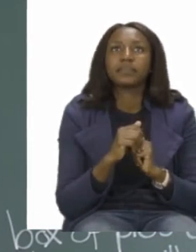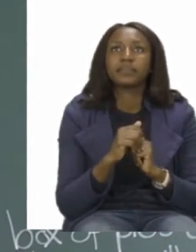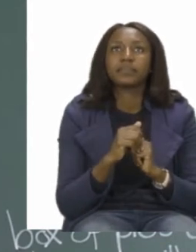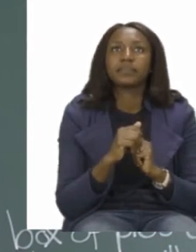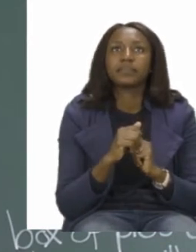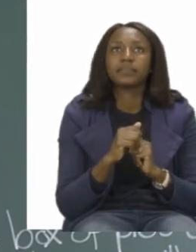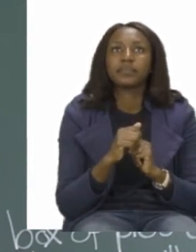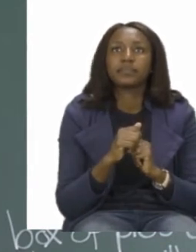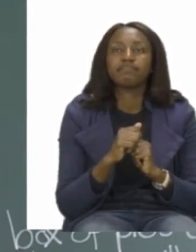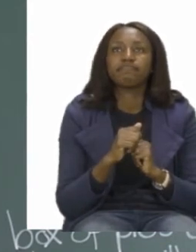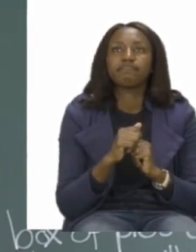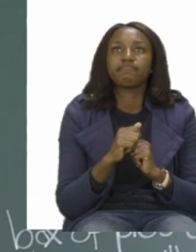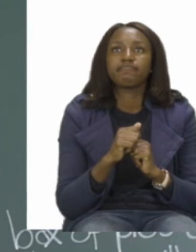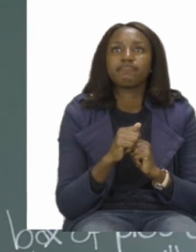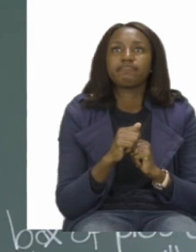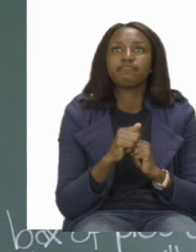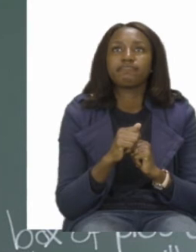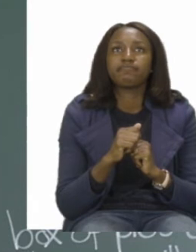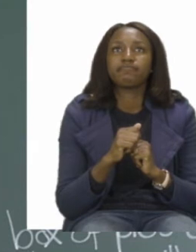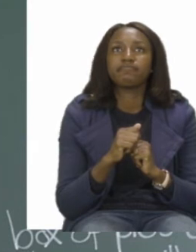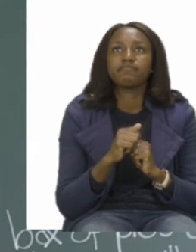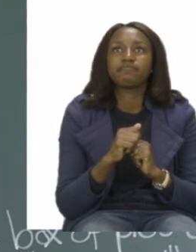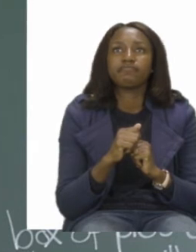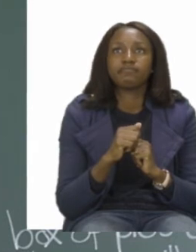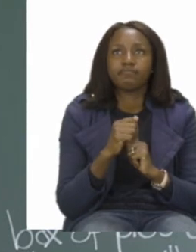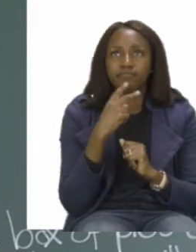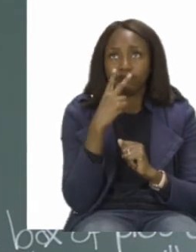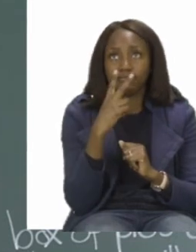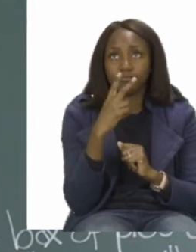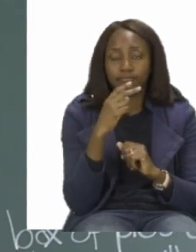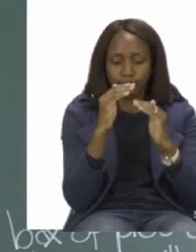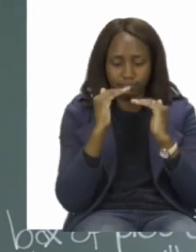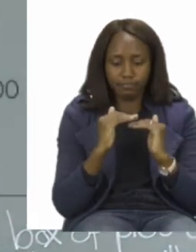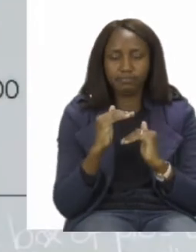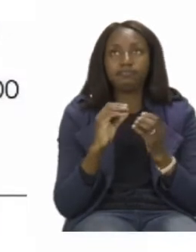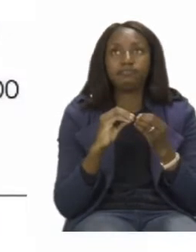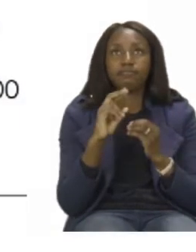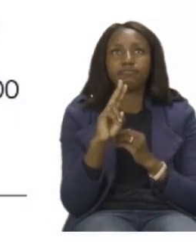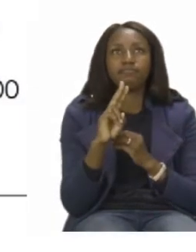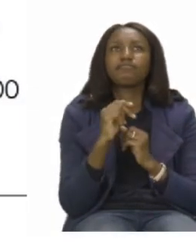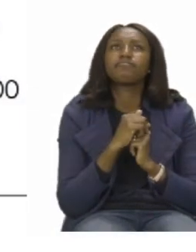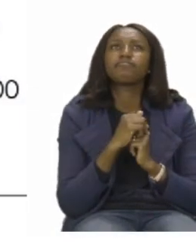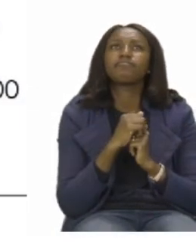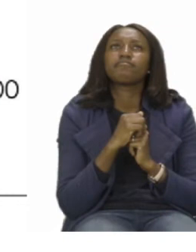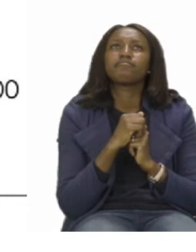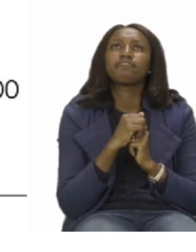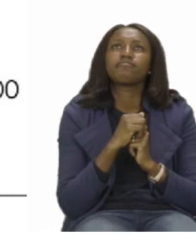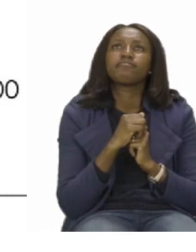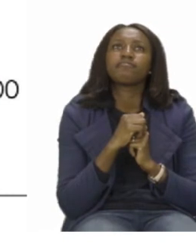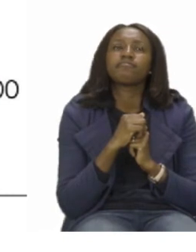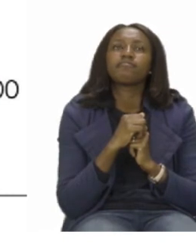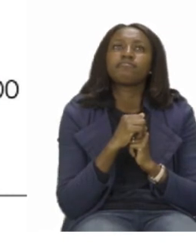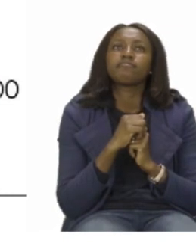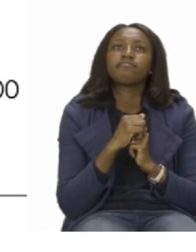continue and finish our work, let's quickly look at the second part of the lesson. Let's go back to page